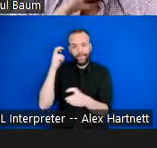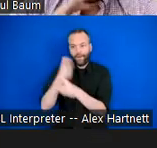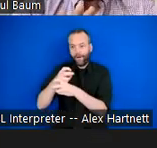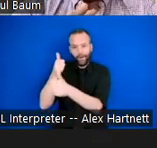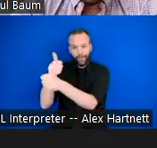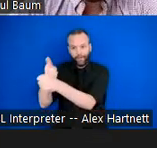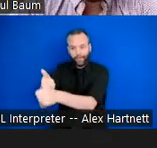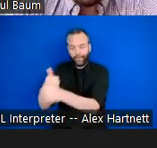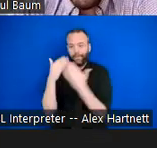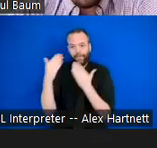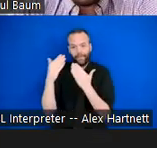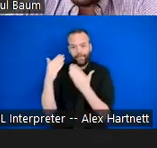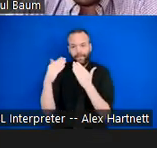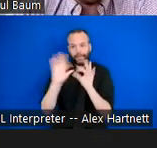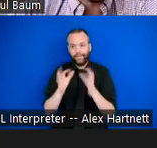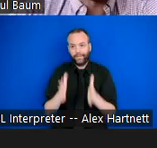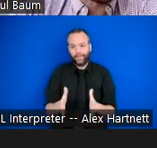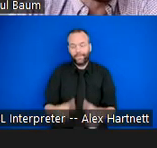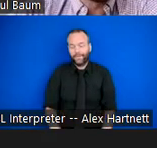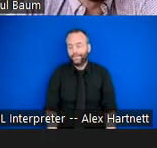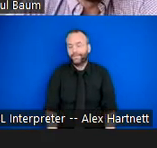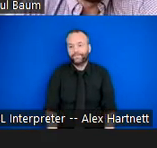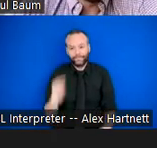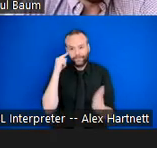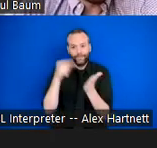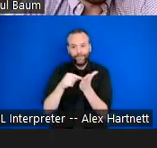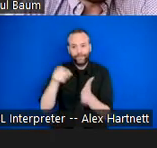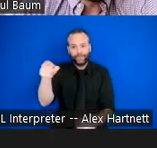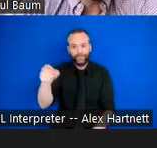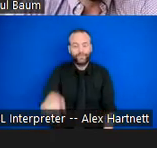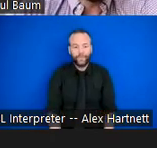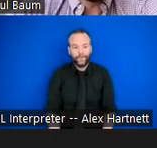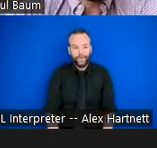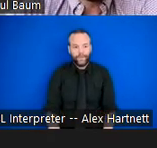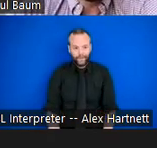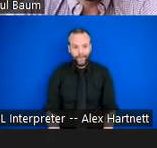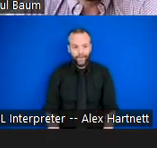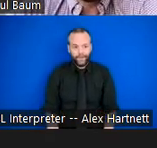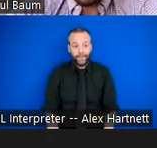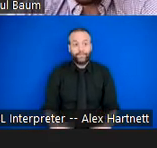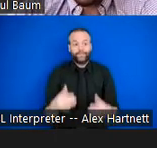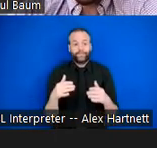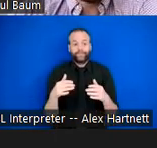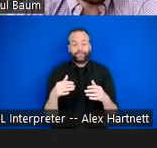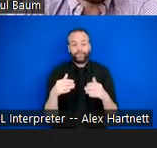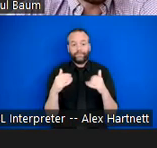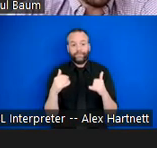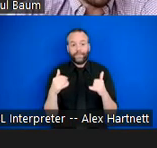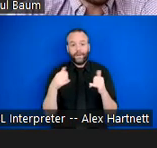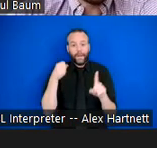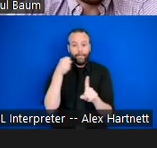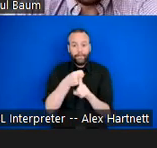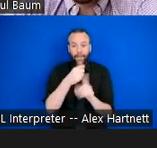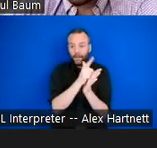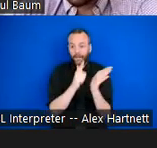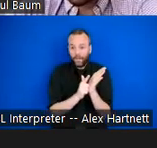through. So I just want to uplift our interpreters as well. Impact of inclusive policies and anti-discrimination